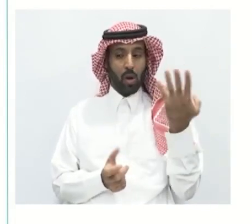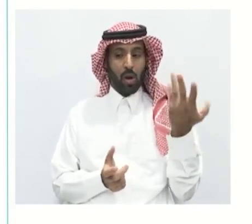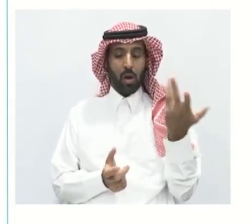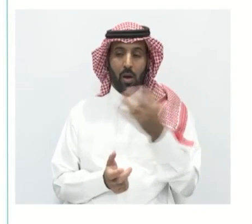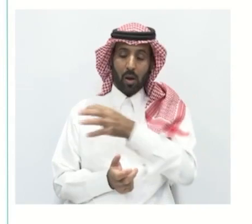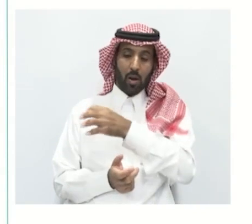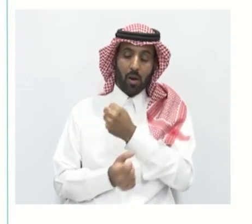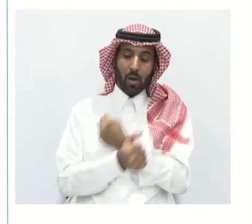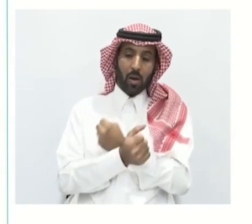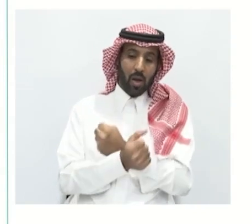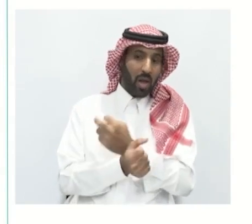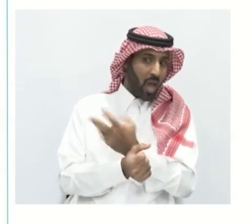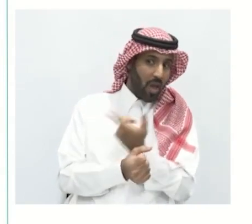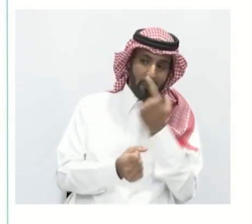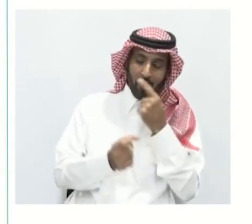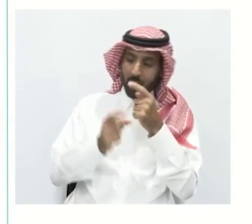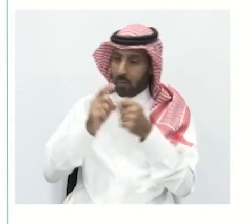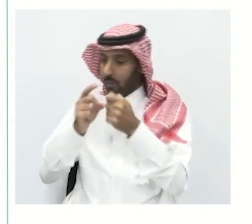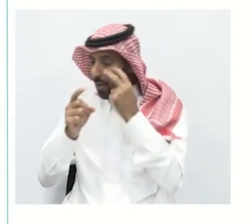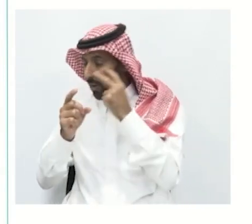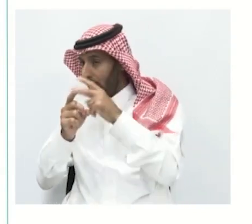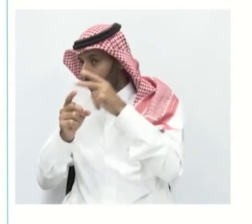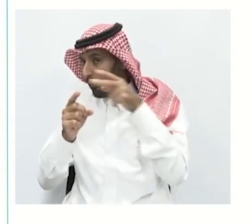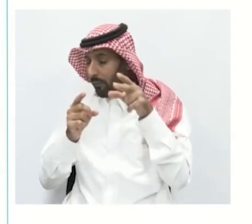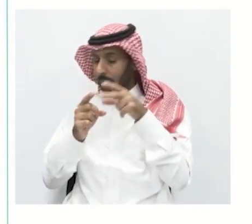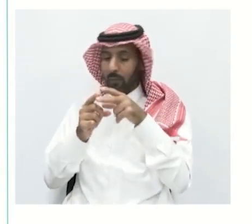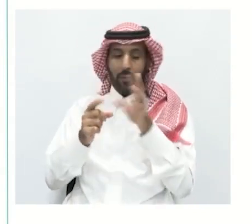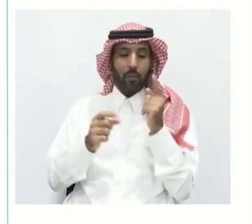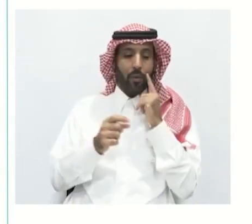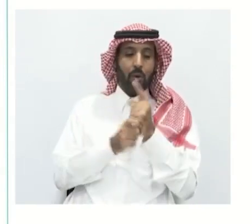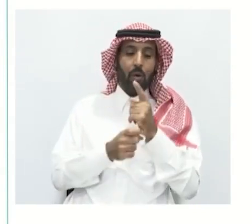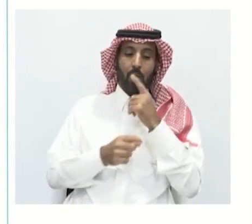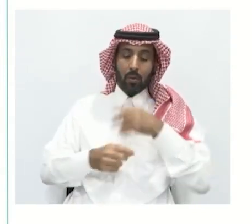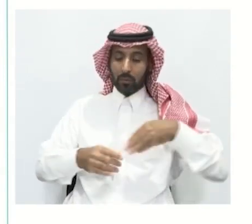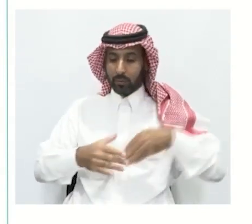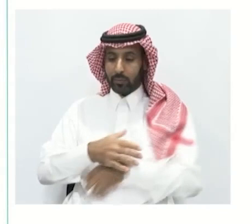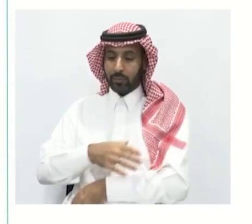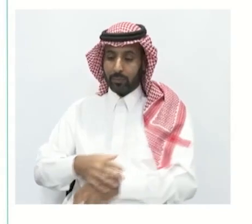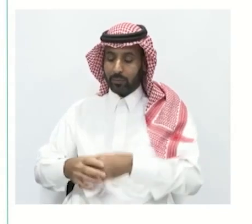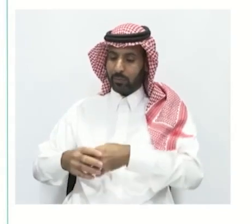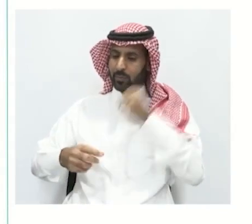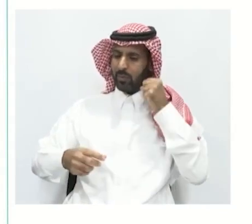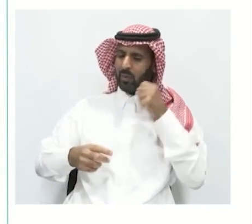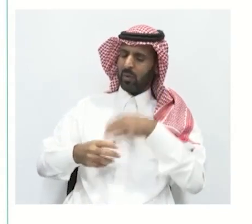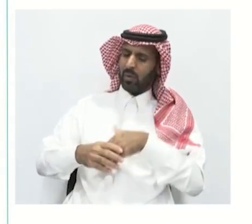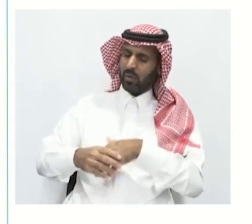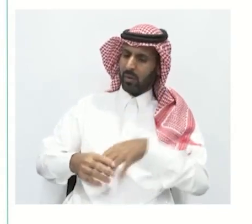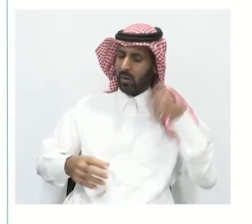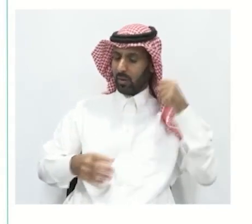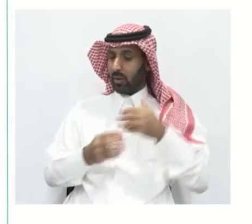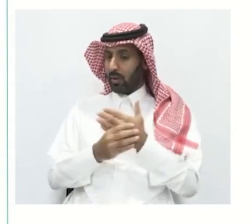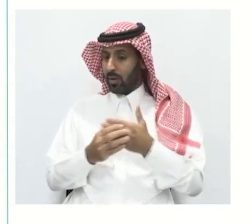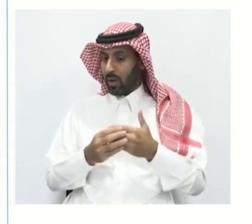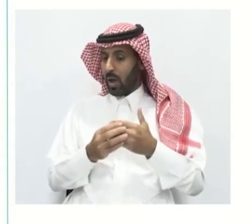There were security cameras everywhere. Was the pickpocket sorry for his crime? Was with